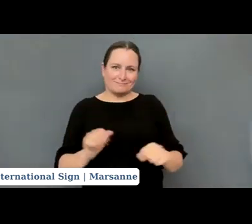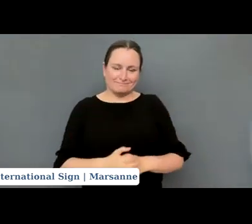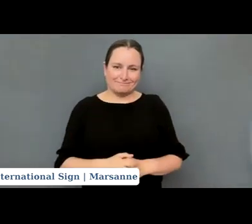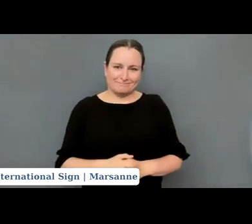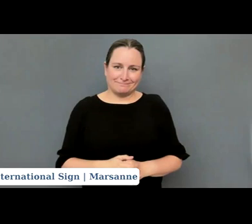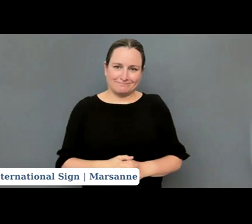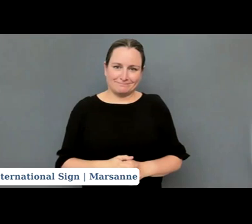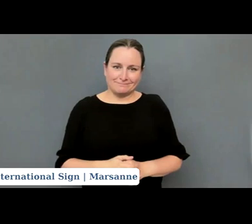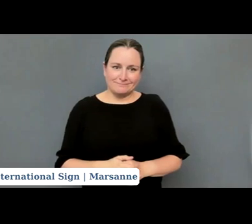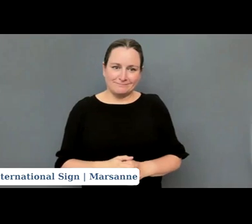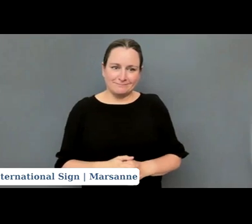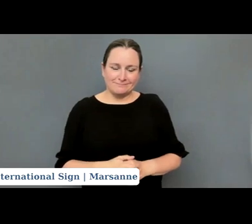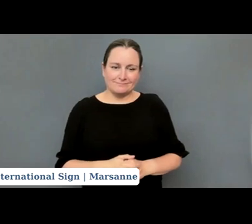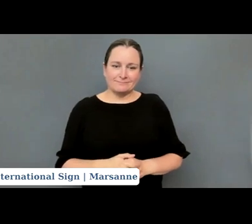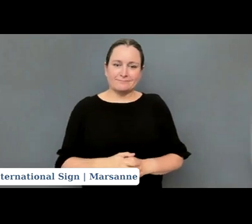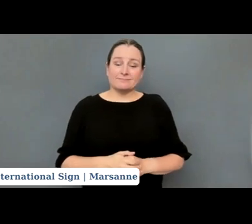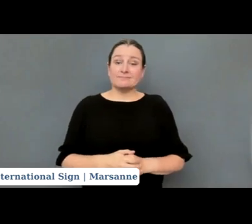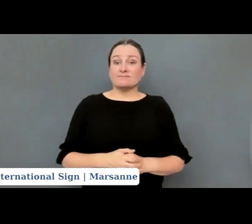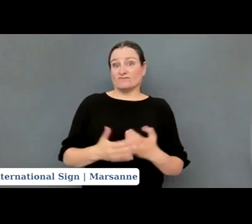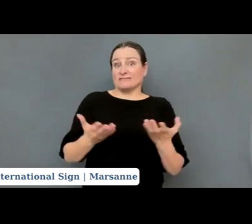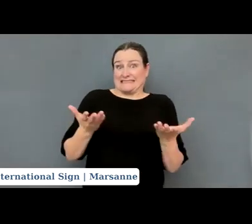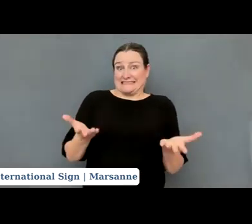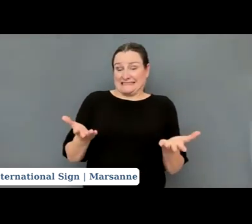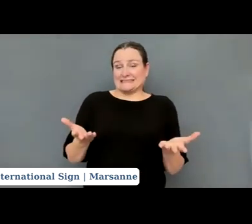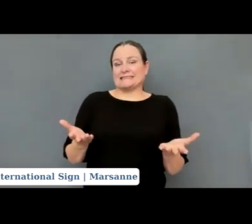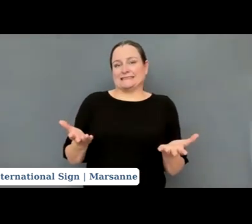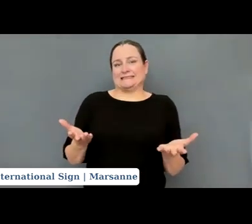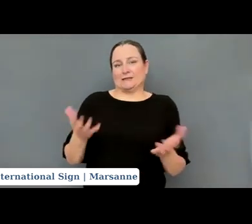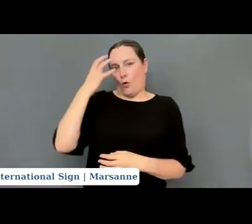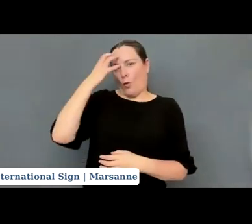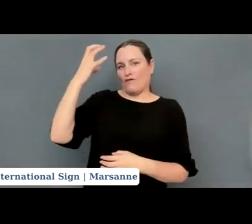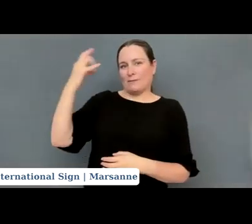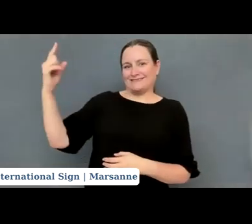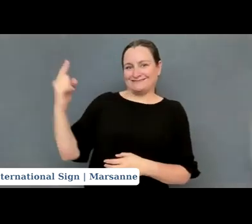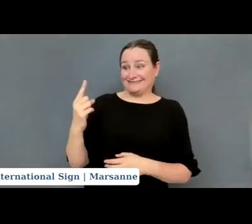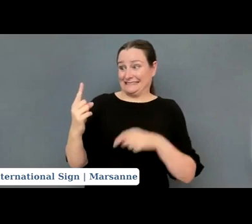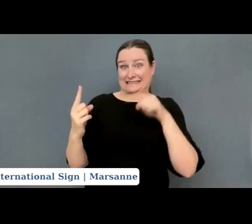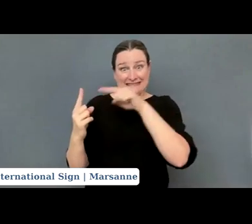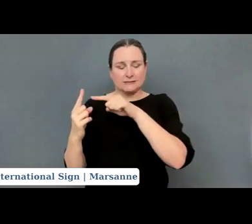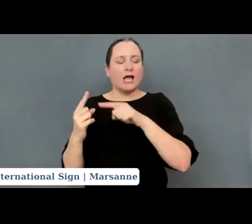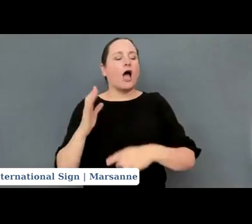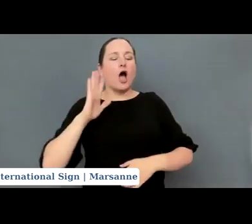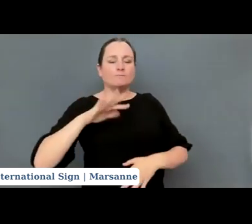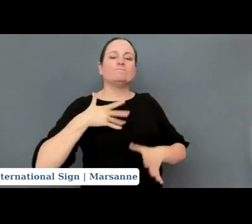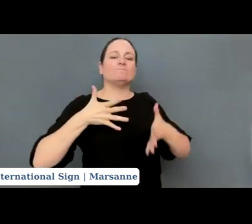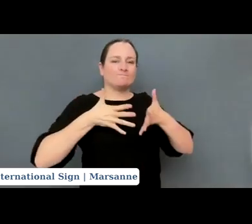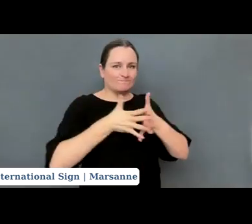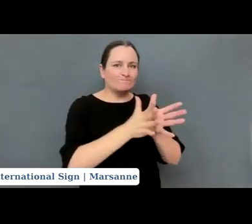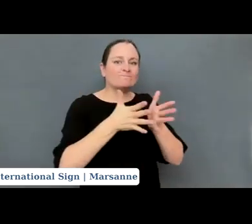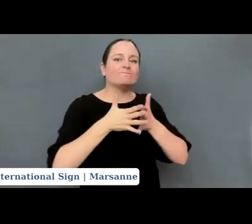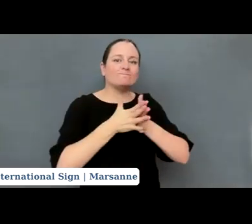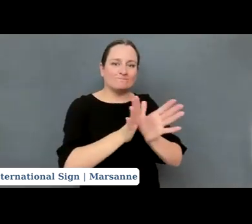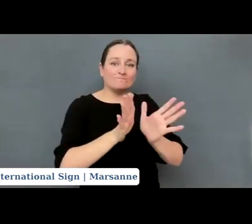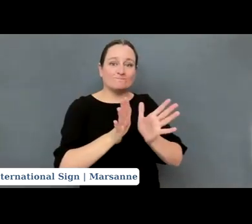National Institute of Social Action, has the possibility to be clear about these issues. So we empower the